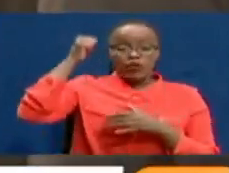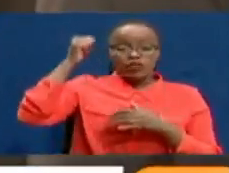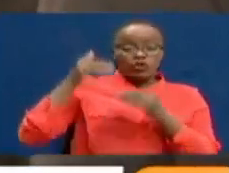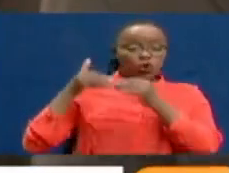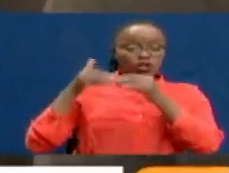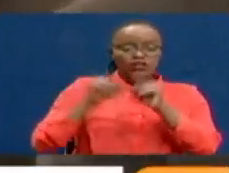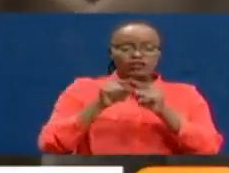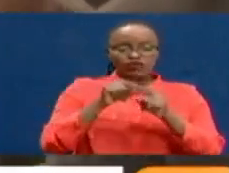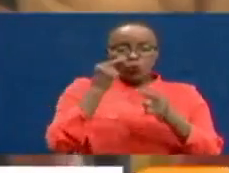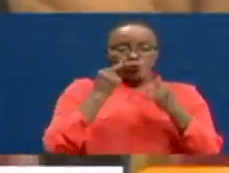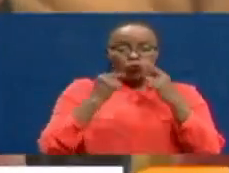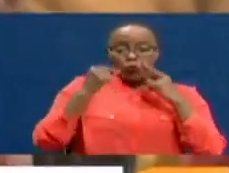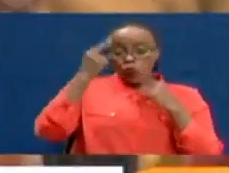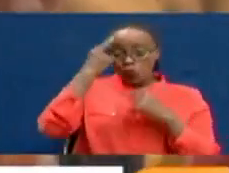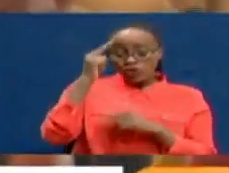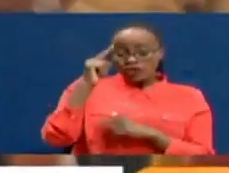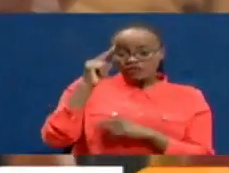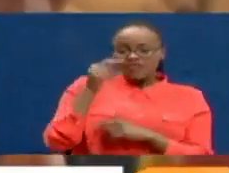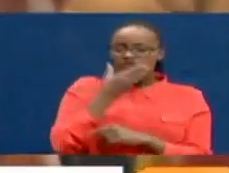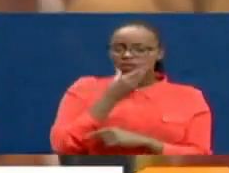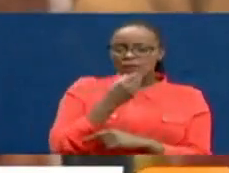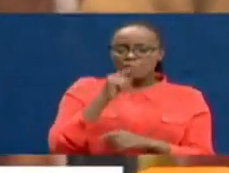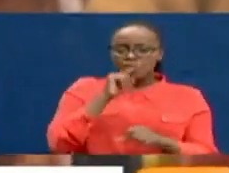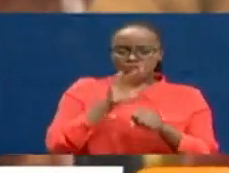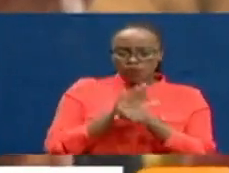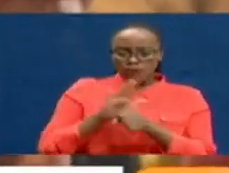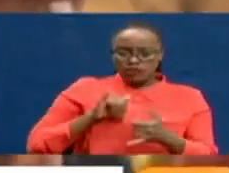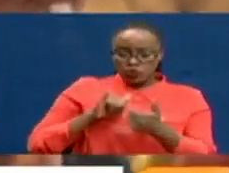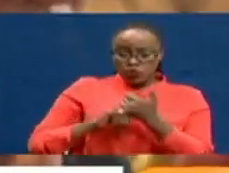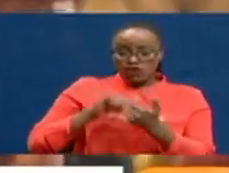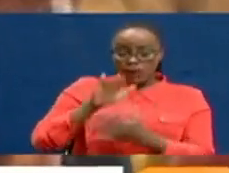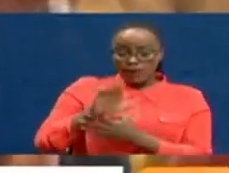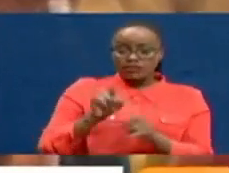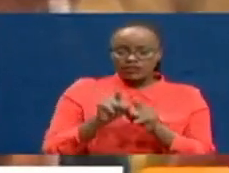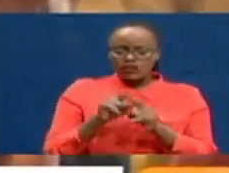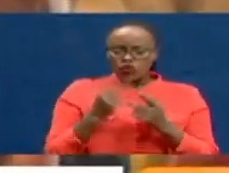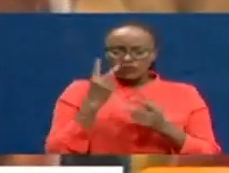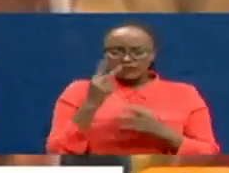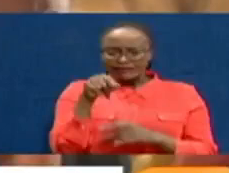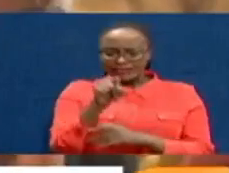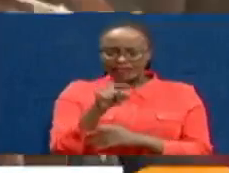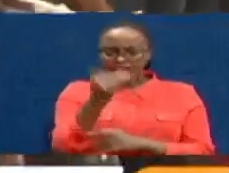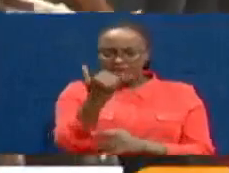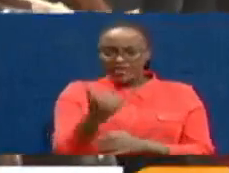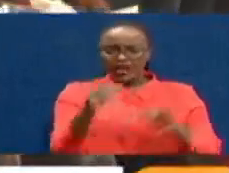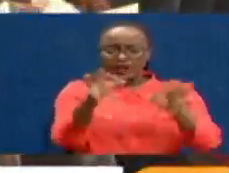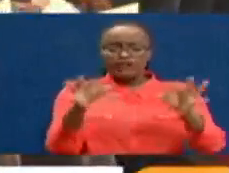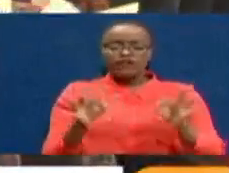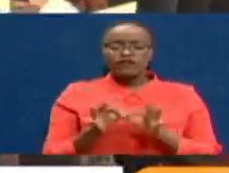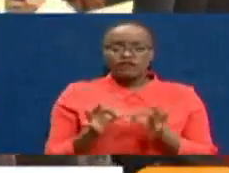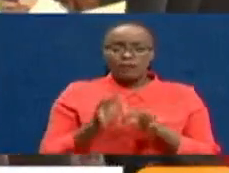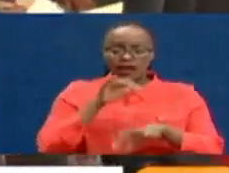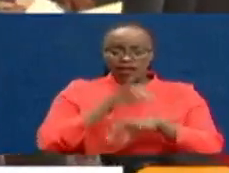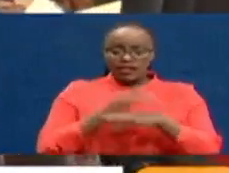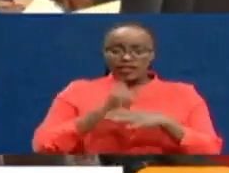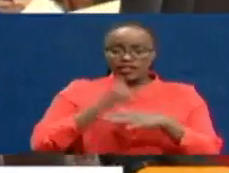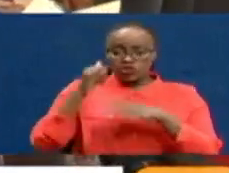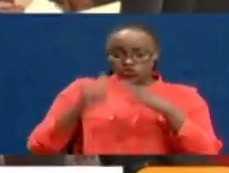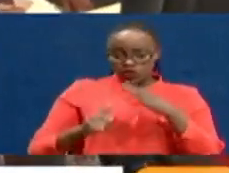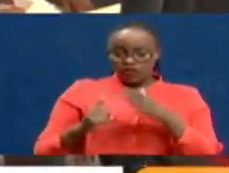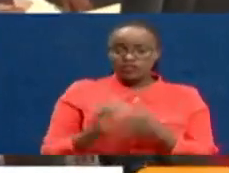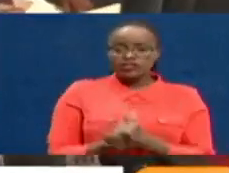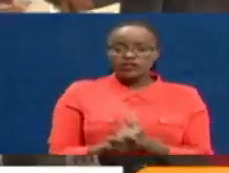in eulogizing the late. He, however, promised Kenei's widow that he will see to it that she and her young family get an insurance